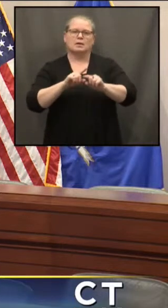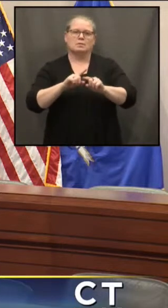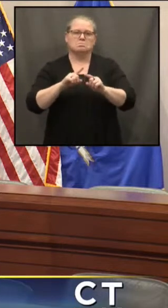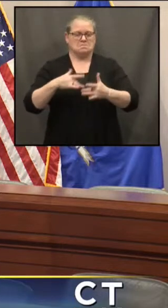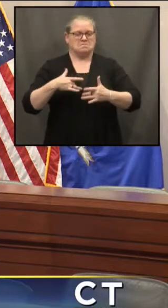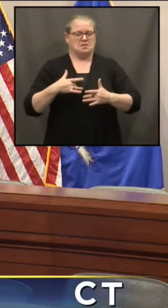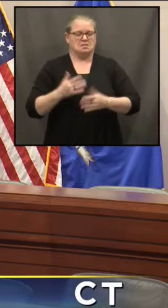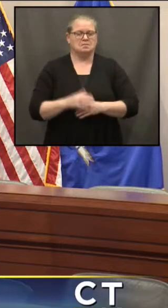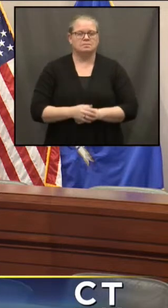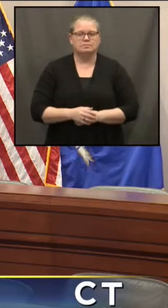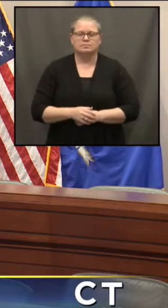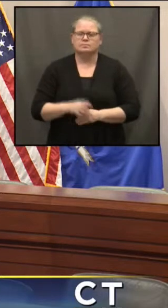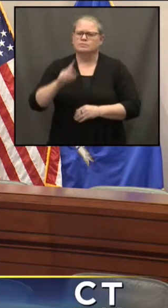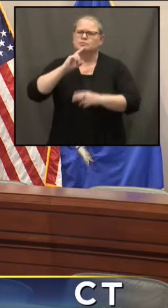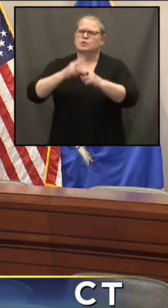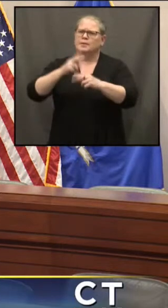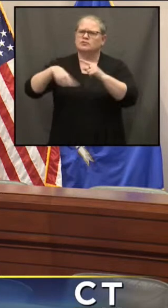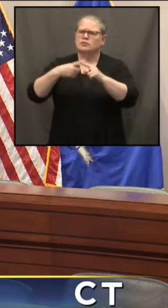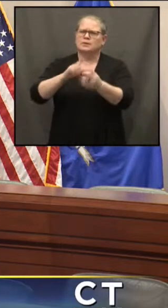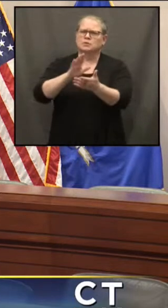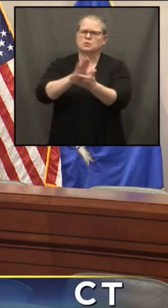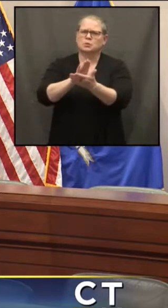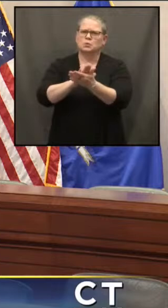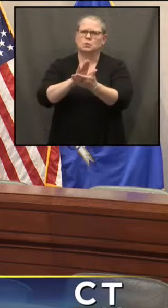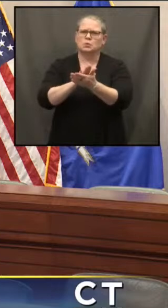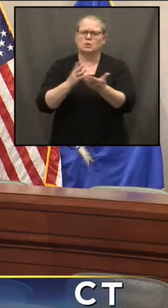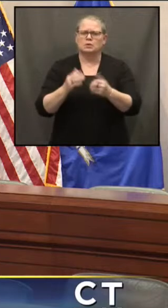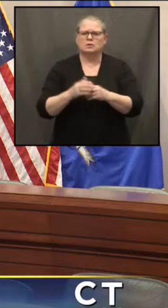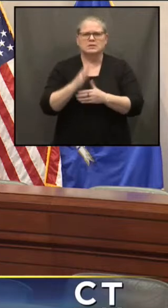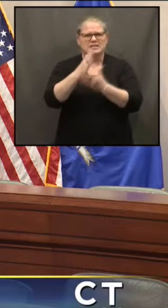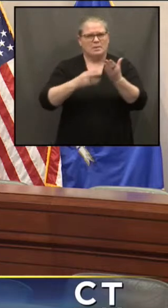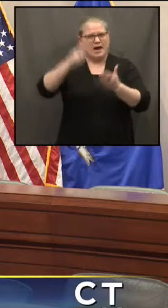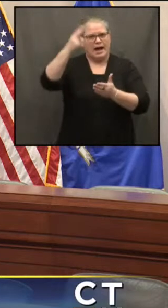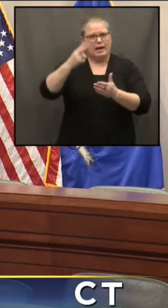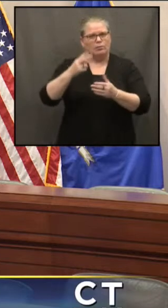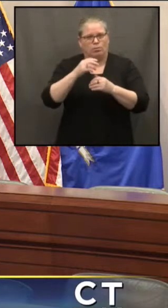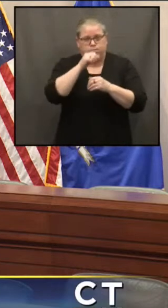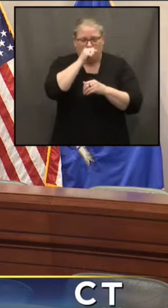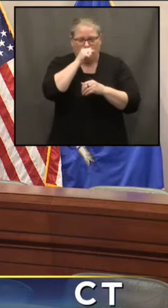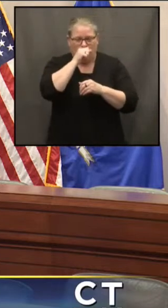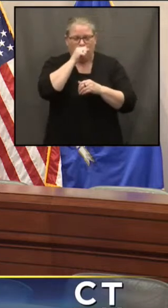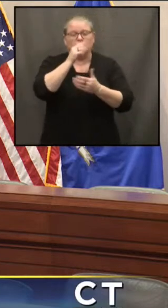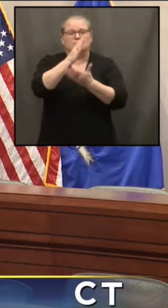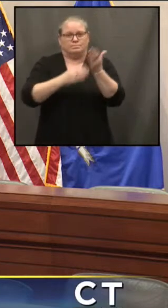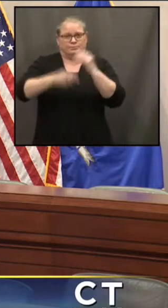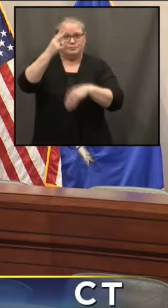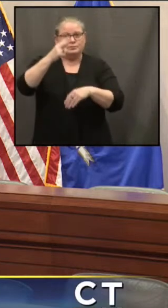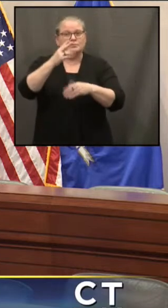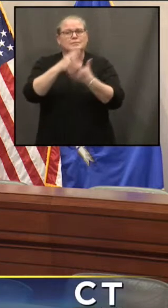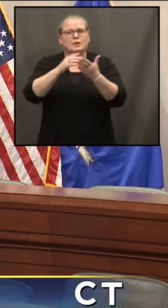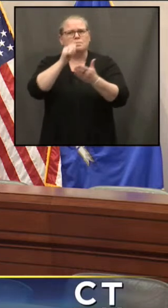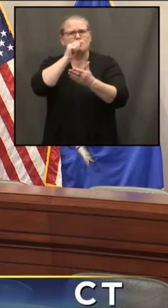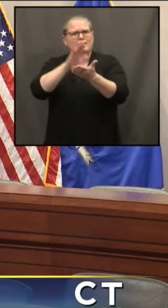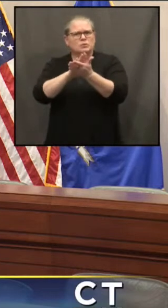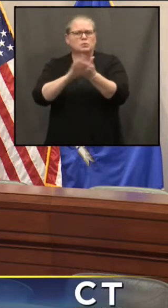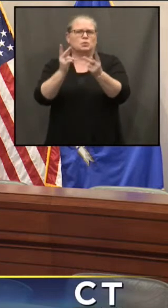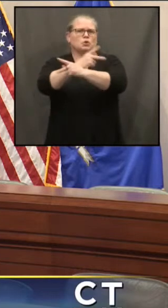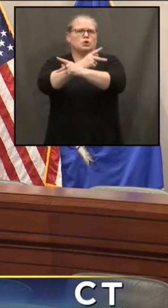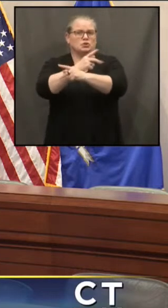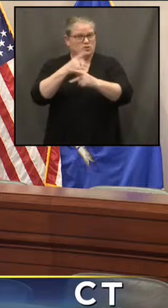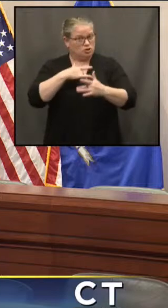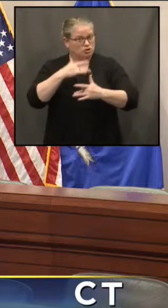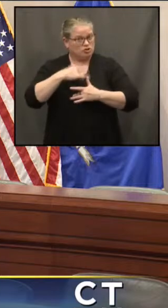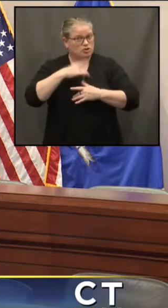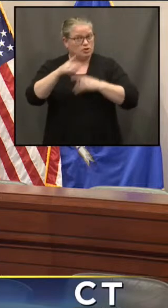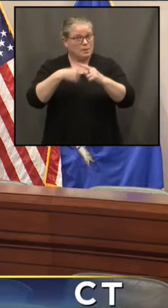real low ones, though, for smaller private schools. Are you concerned? I think one was as low as like 7%. Do you